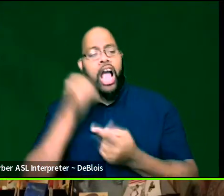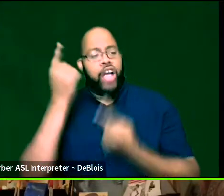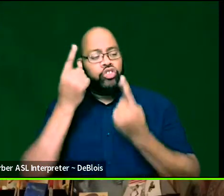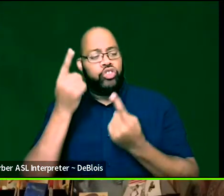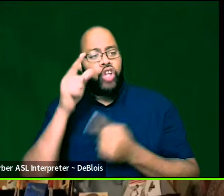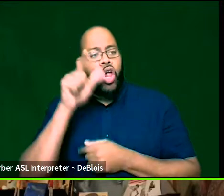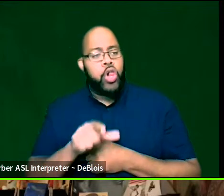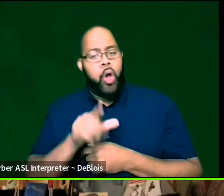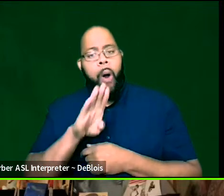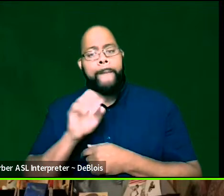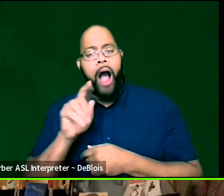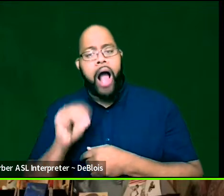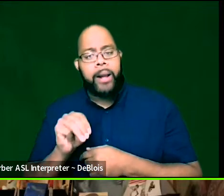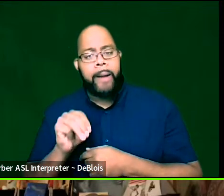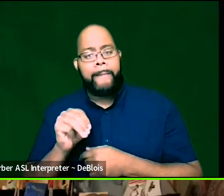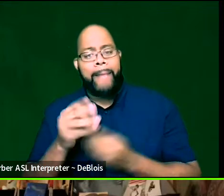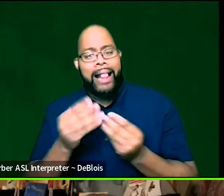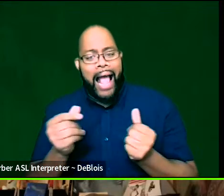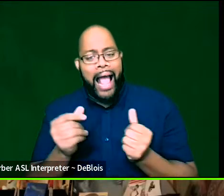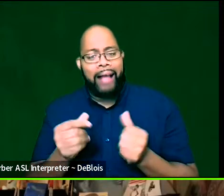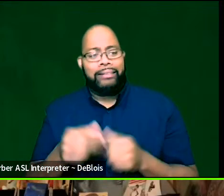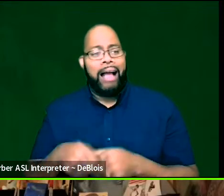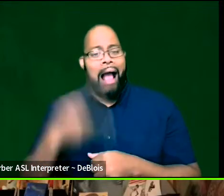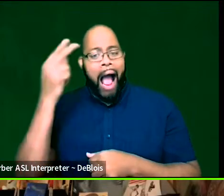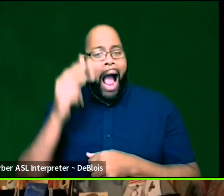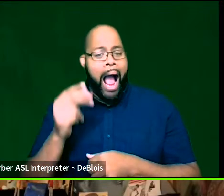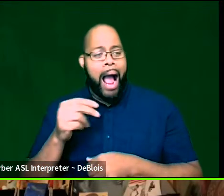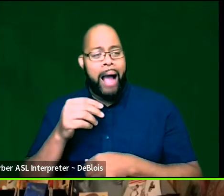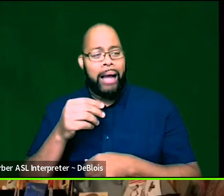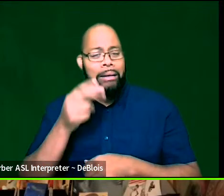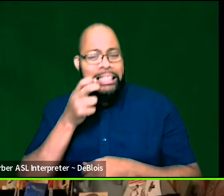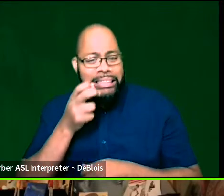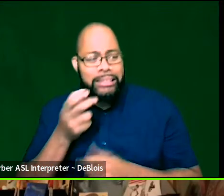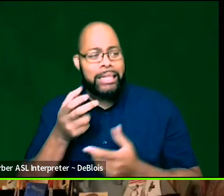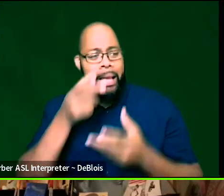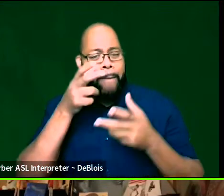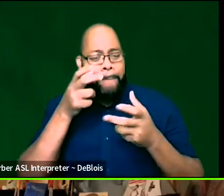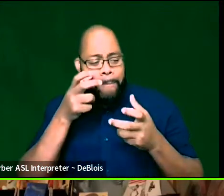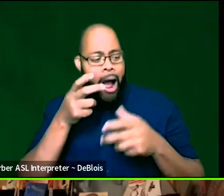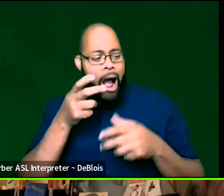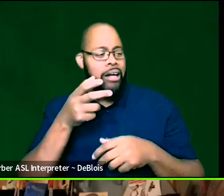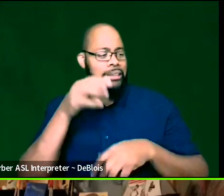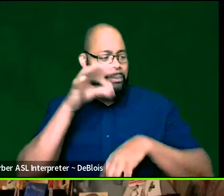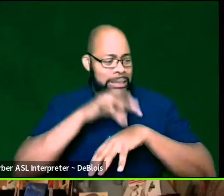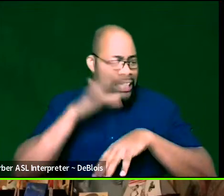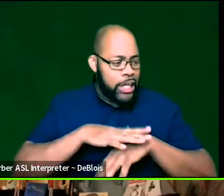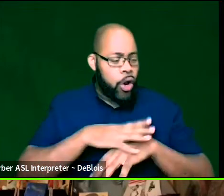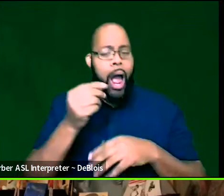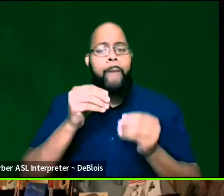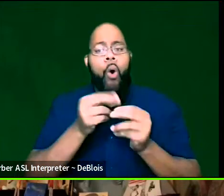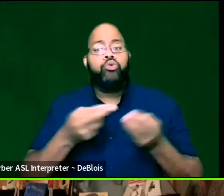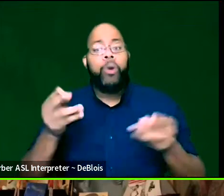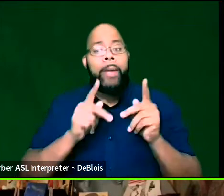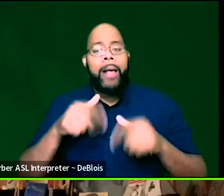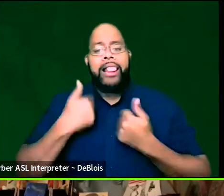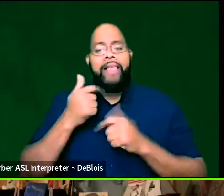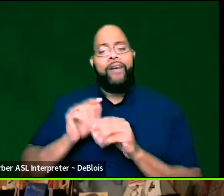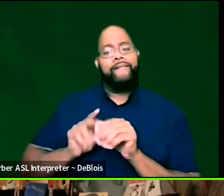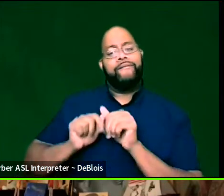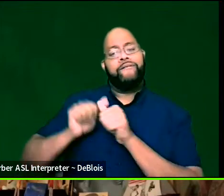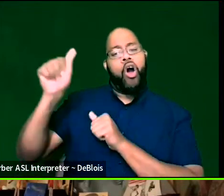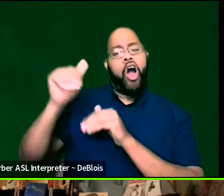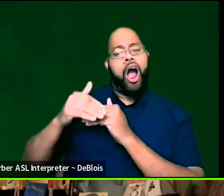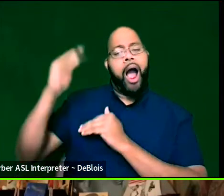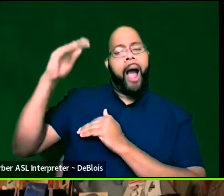low bottom land, high reeds and high mosquitoes, and more resource people were upland. And so